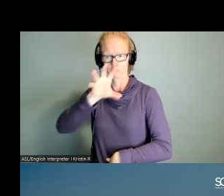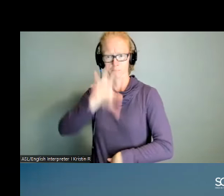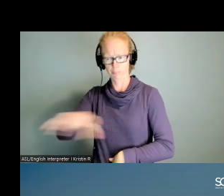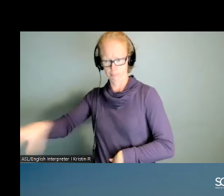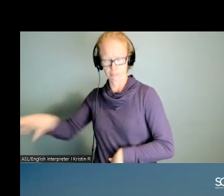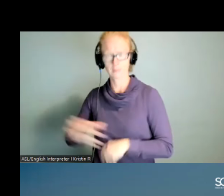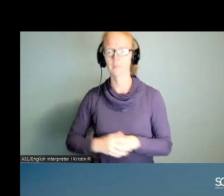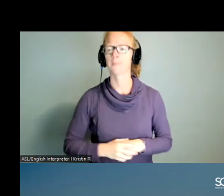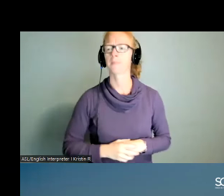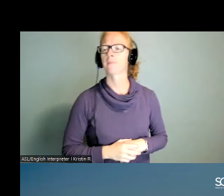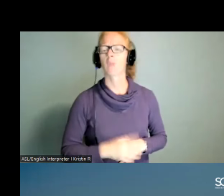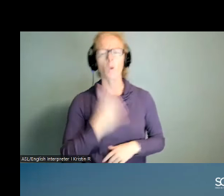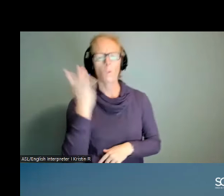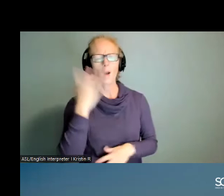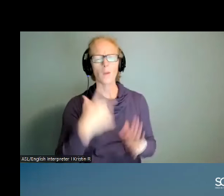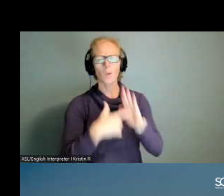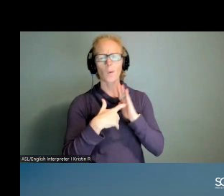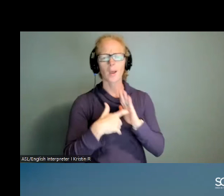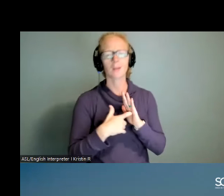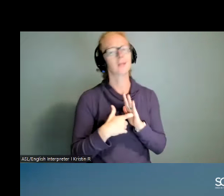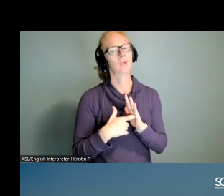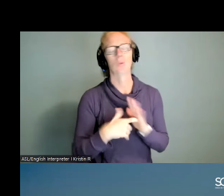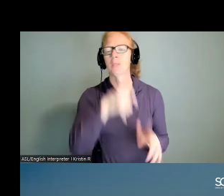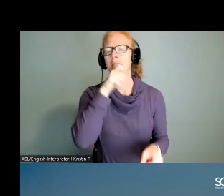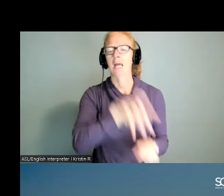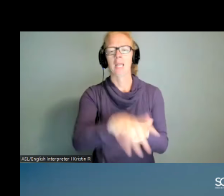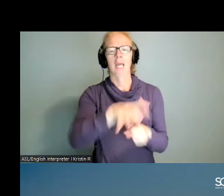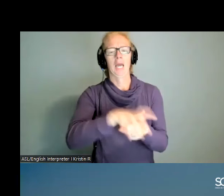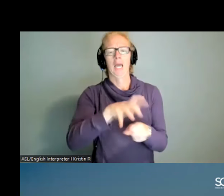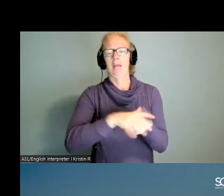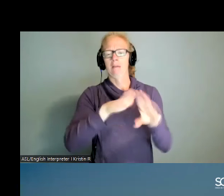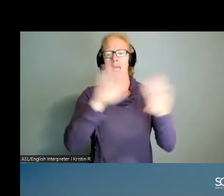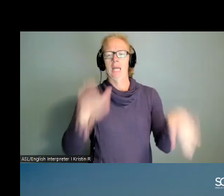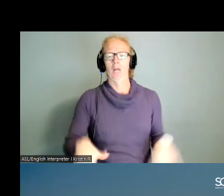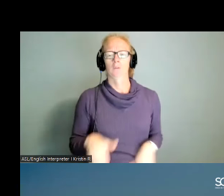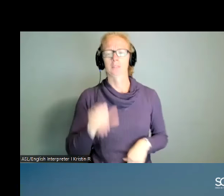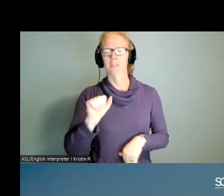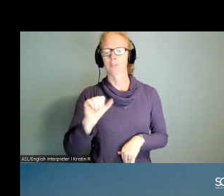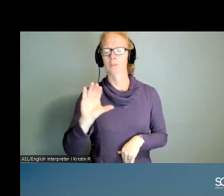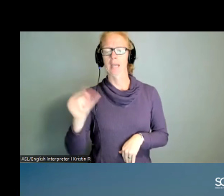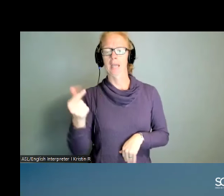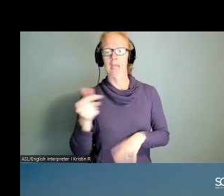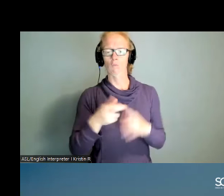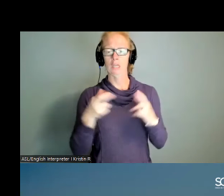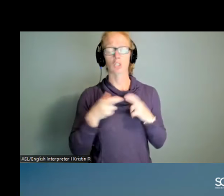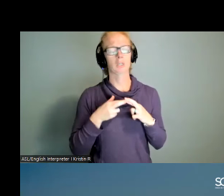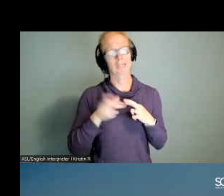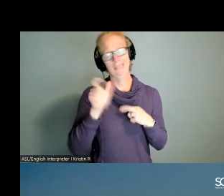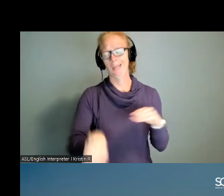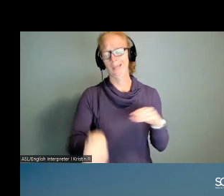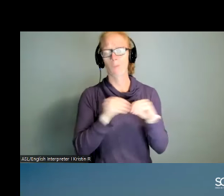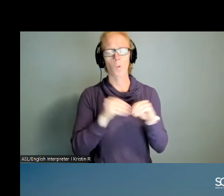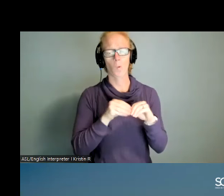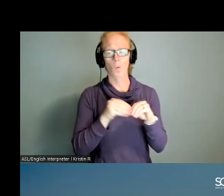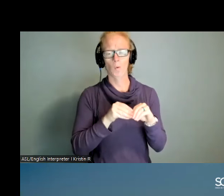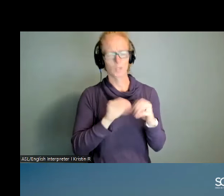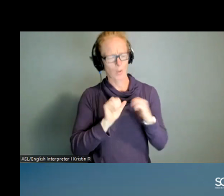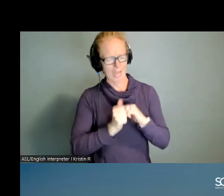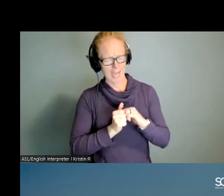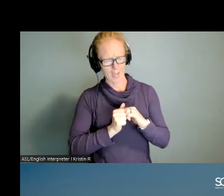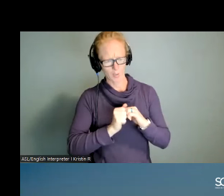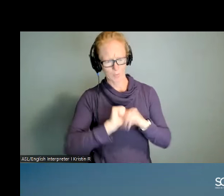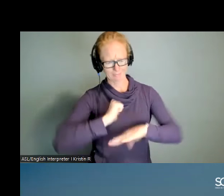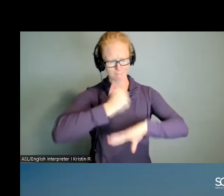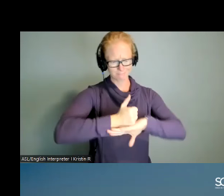as I'm sure many of you know, the mounting housing shortage in the SCAG region has created the need to find innovative ways to increase housing production and